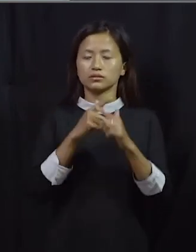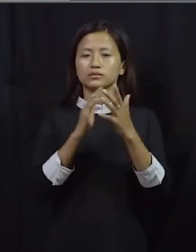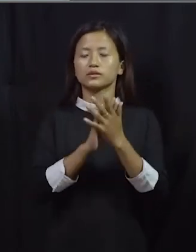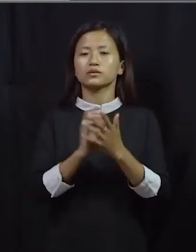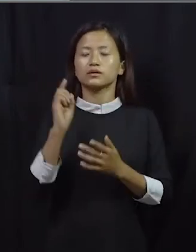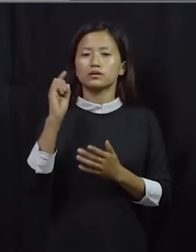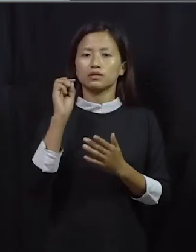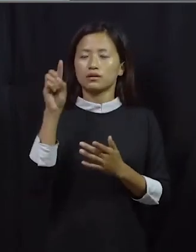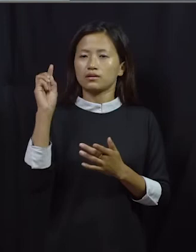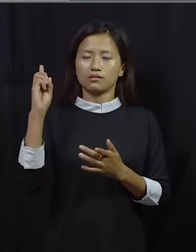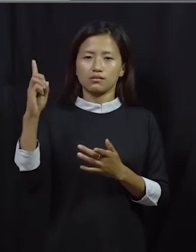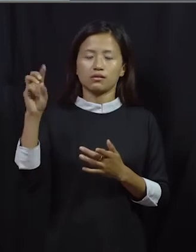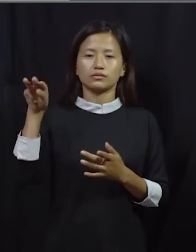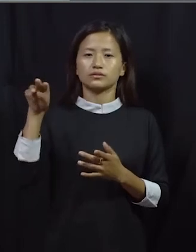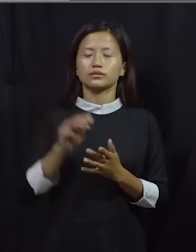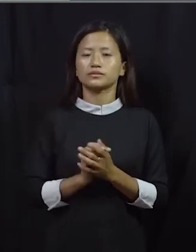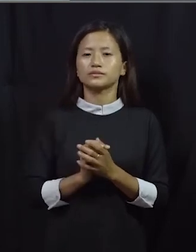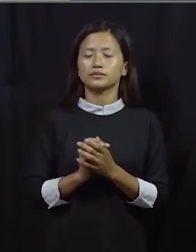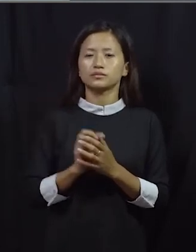100 into 11 months by 12.